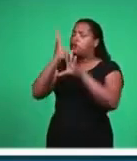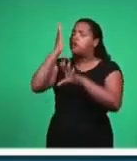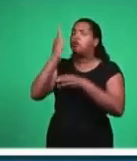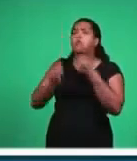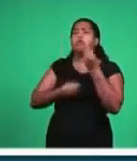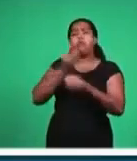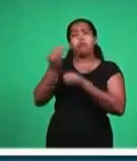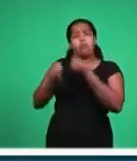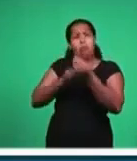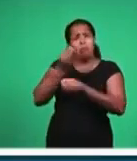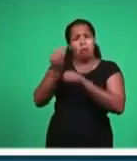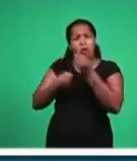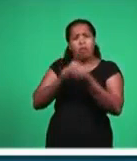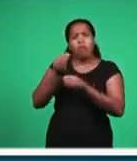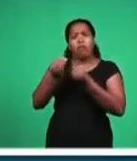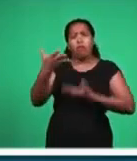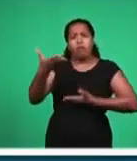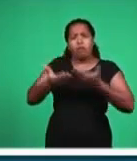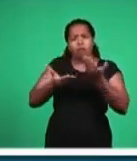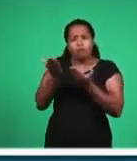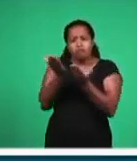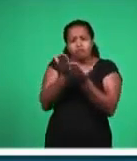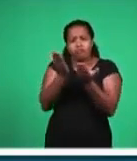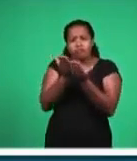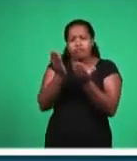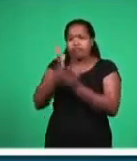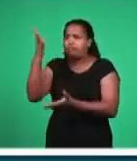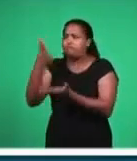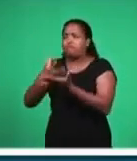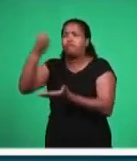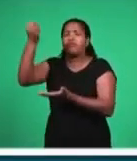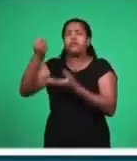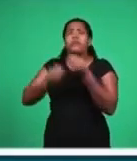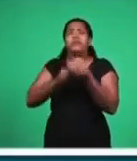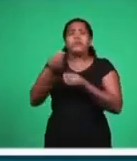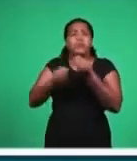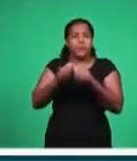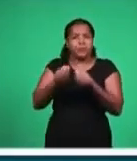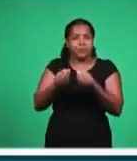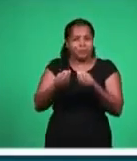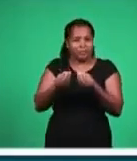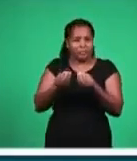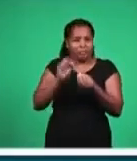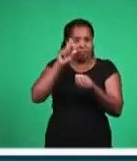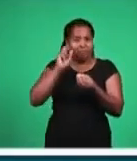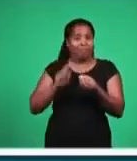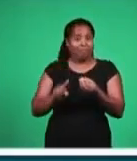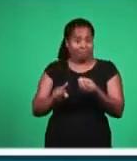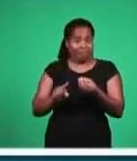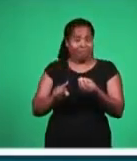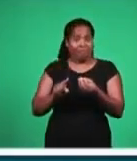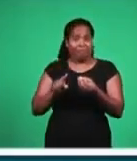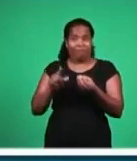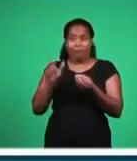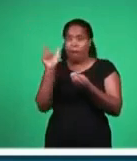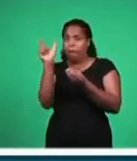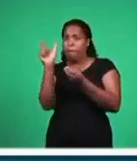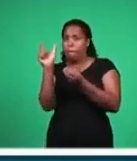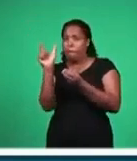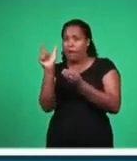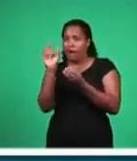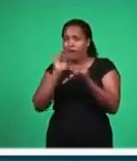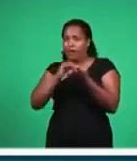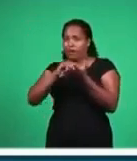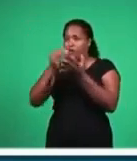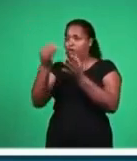12, identify in what form the servant will be raptured. Let's put here one more